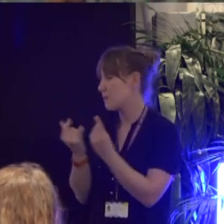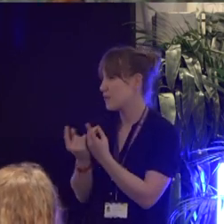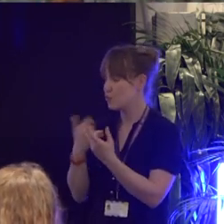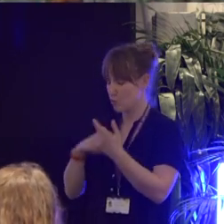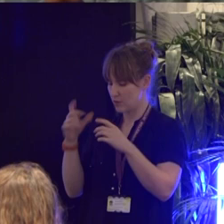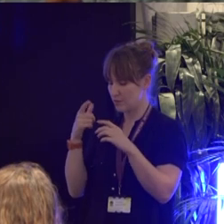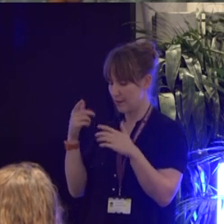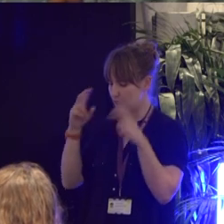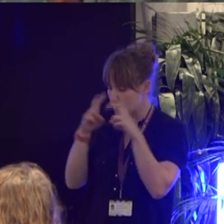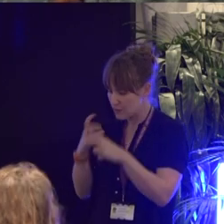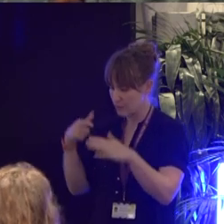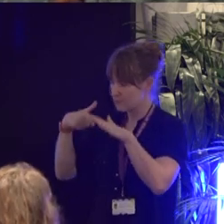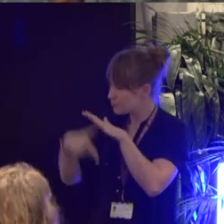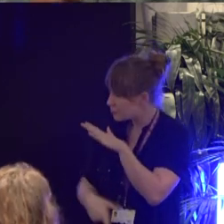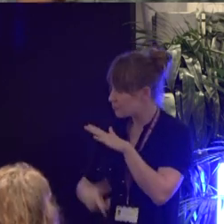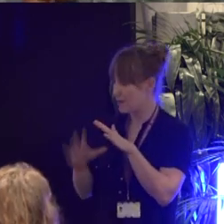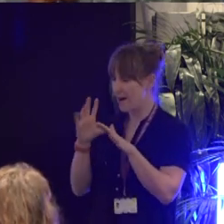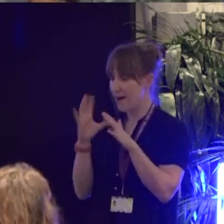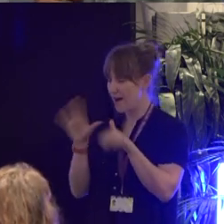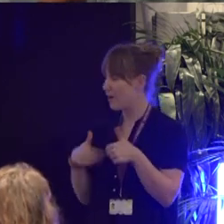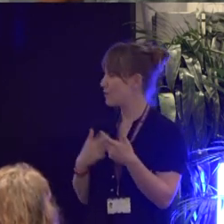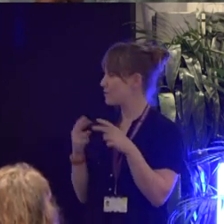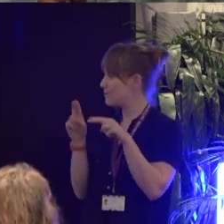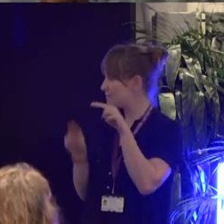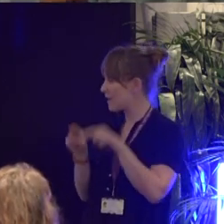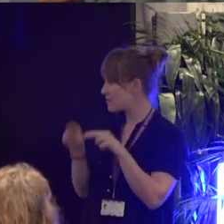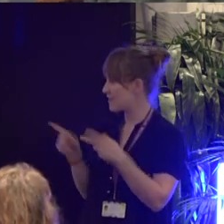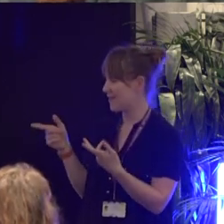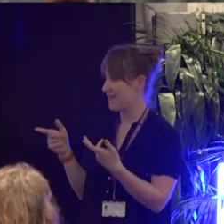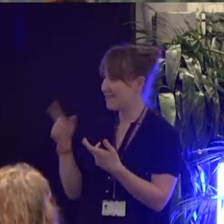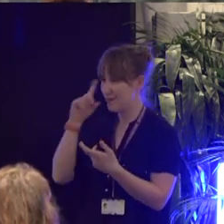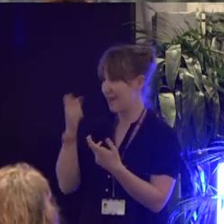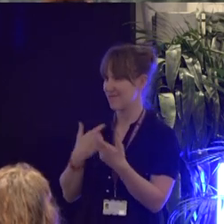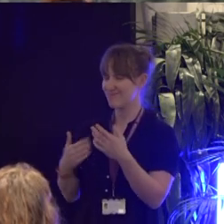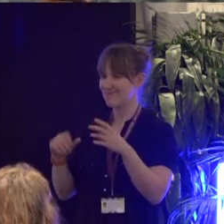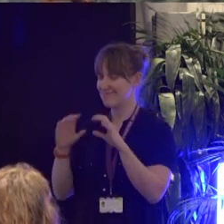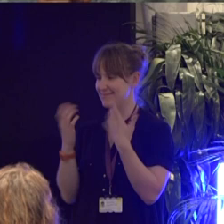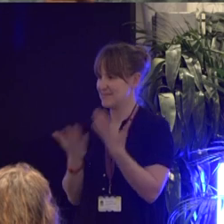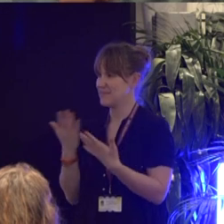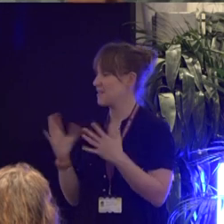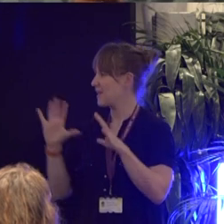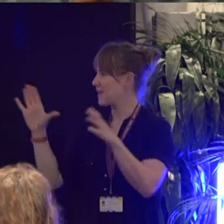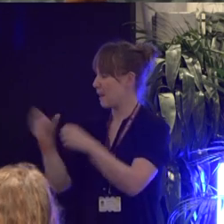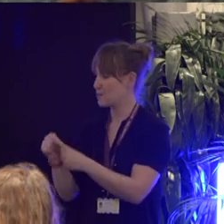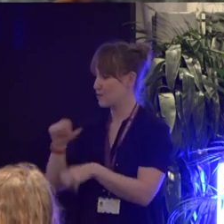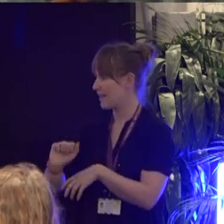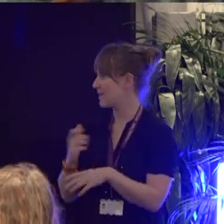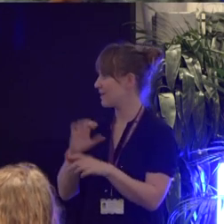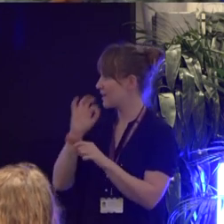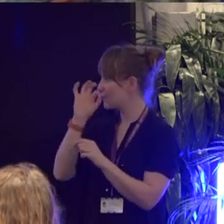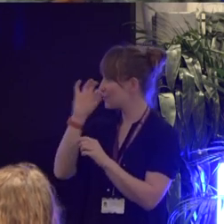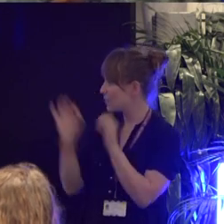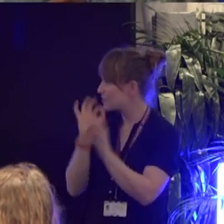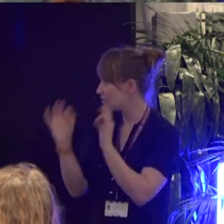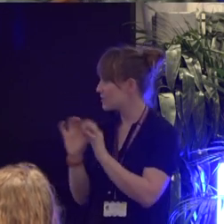you measure that? So I think let's just ban all the surveys and all the criteria that you have to tick. Actually,